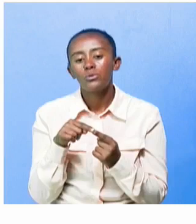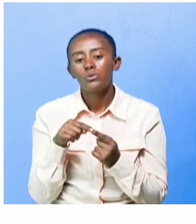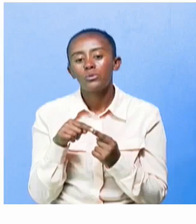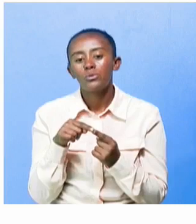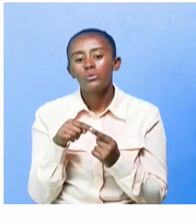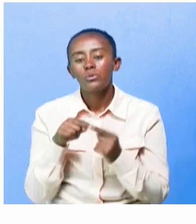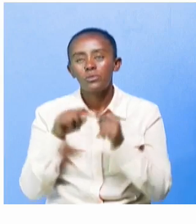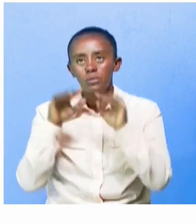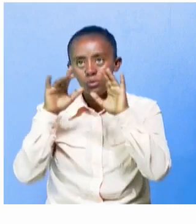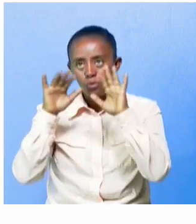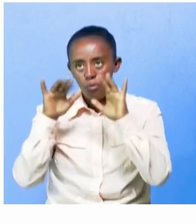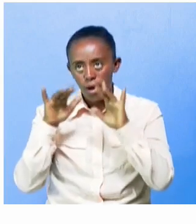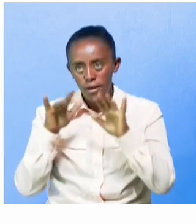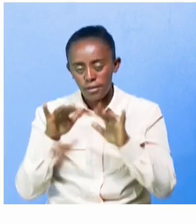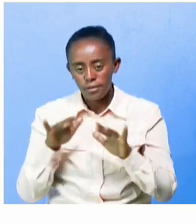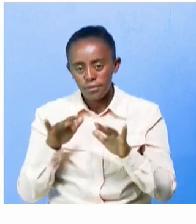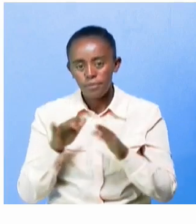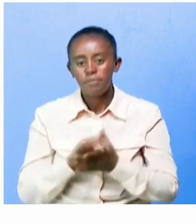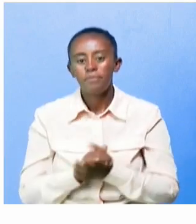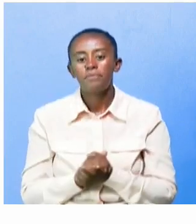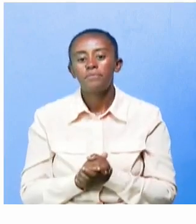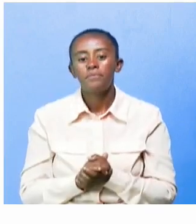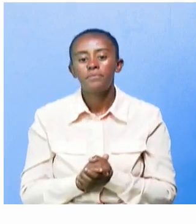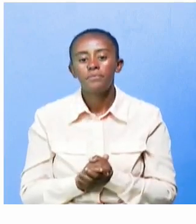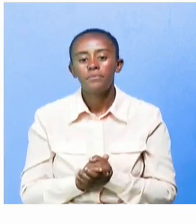to rain.